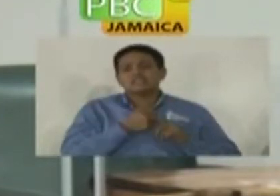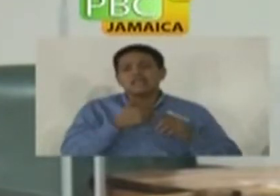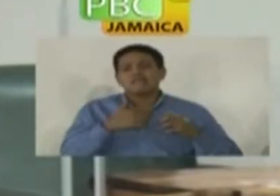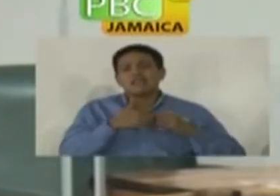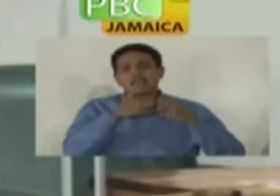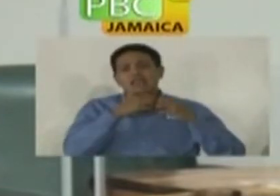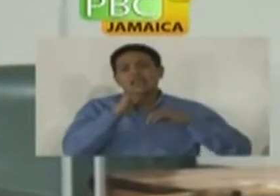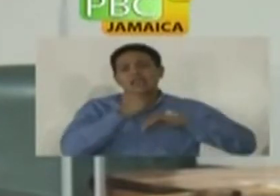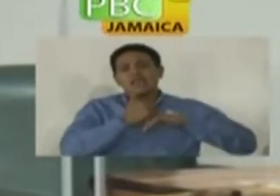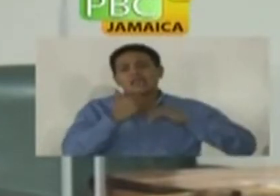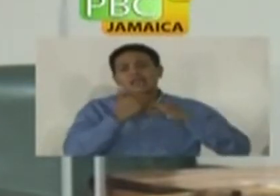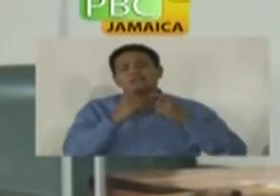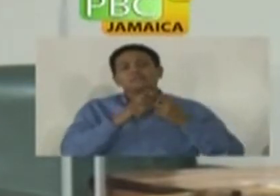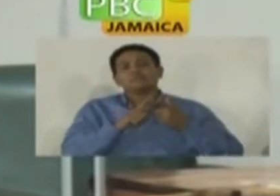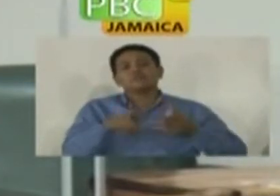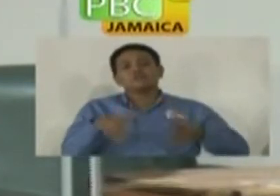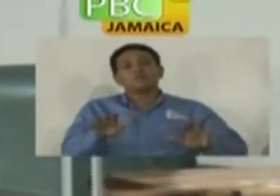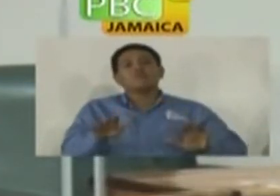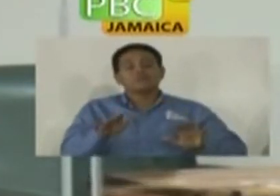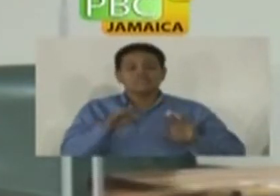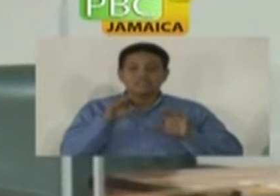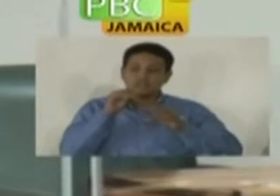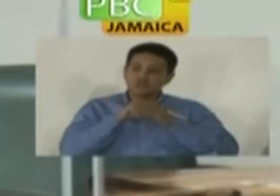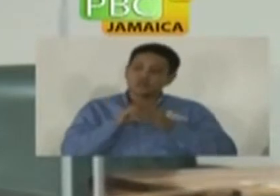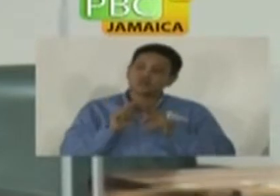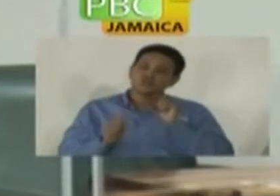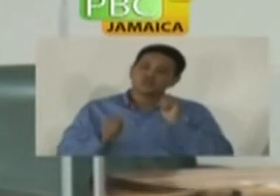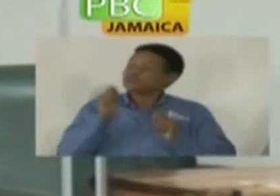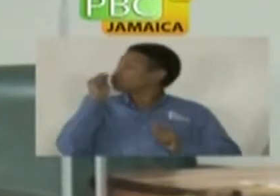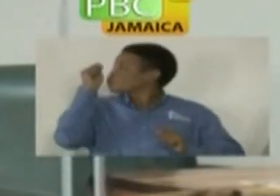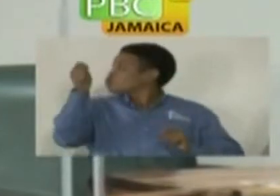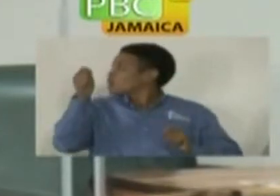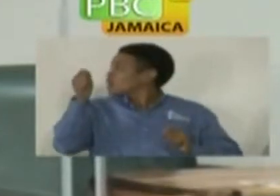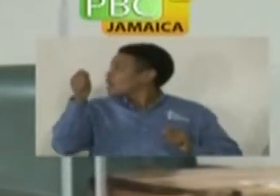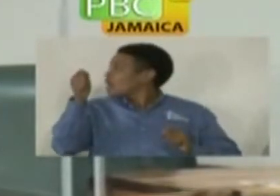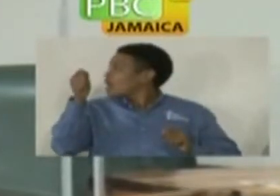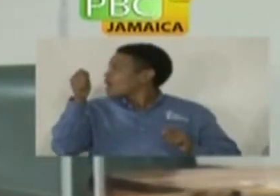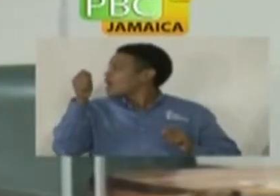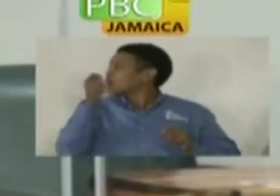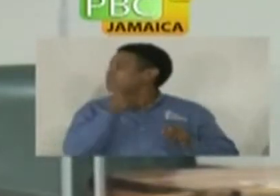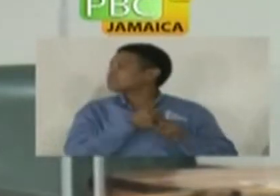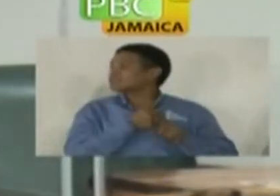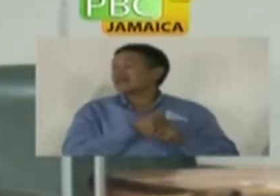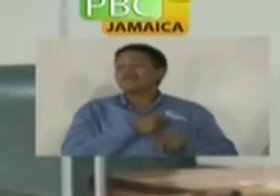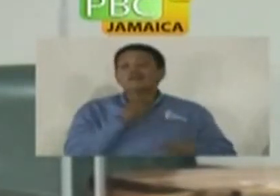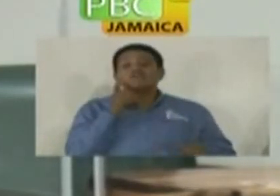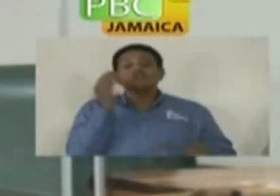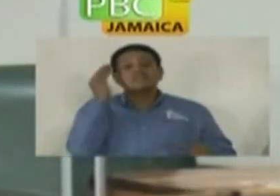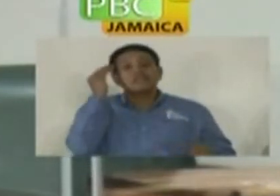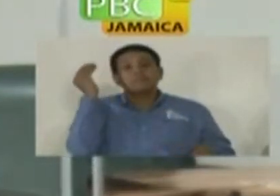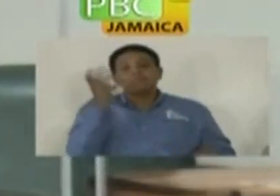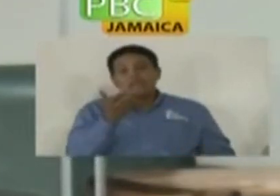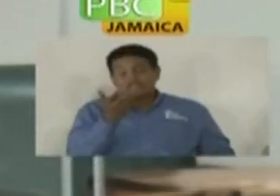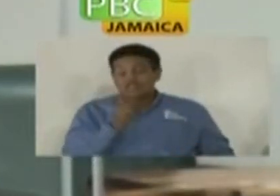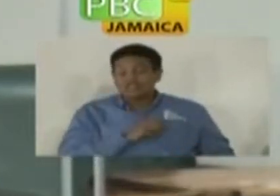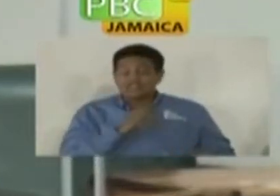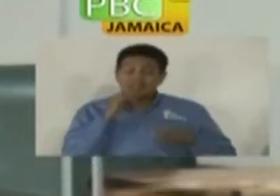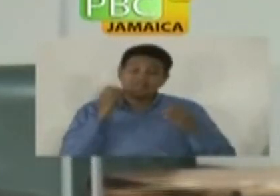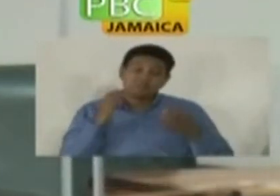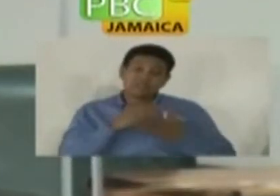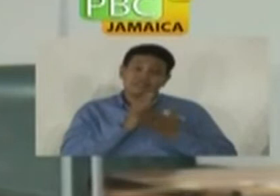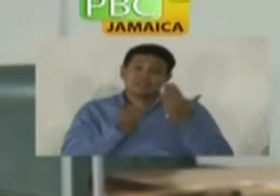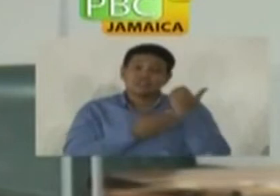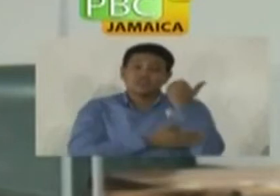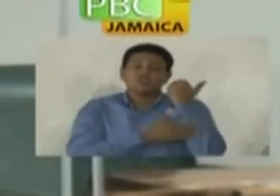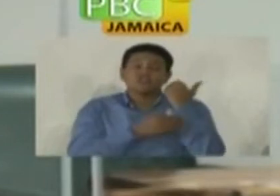enacted and permitted, including the Trinidad and Tobago, as I have mentioned. And many of these countries